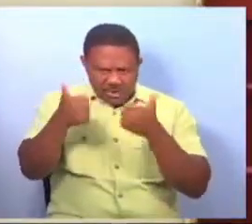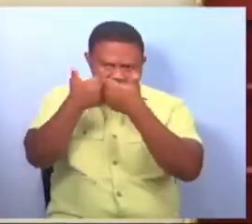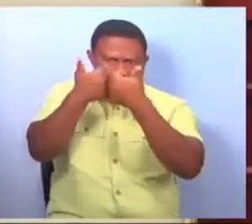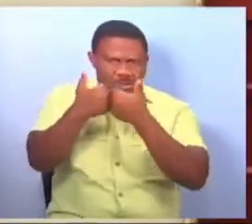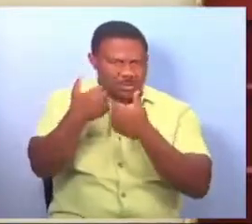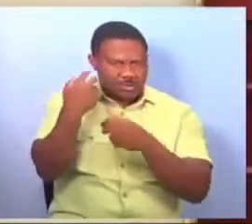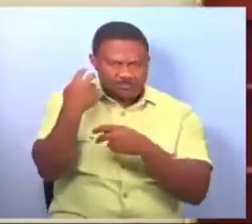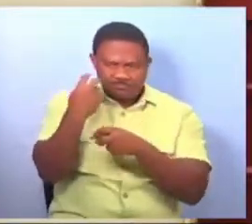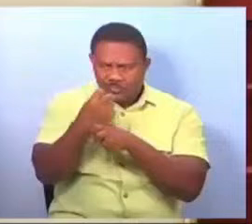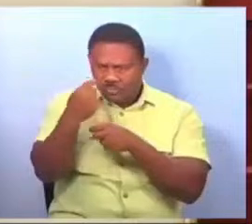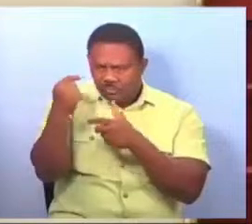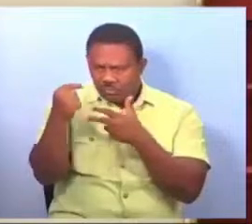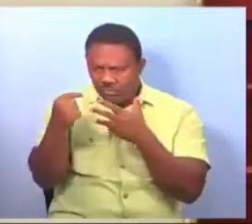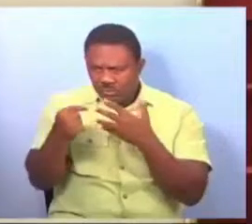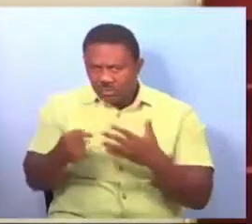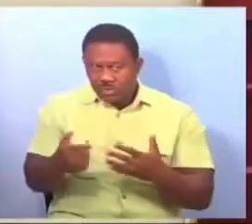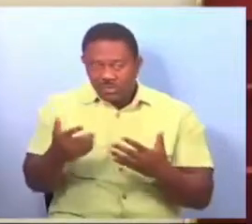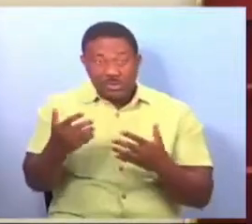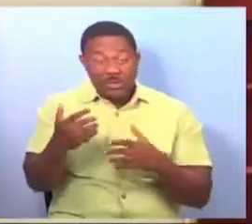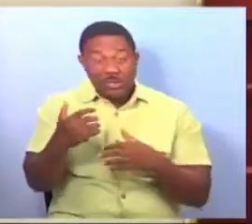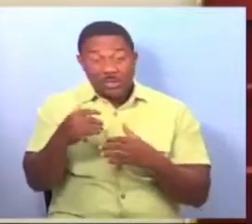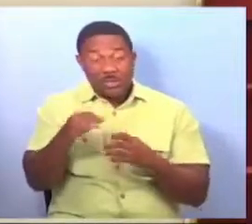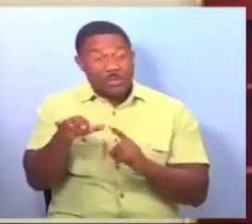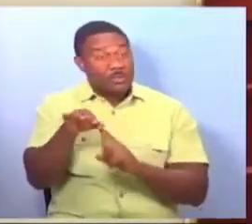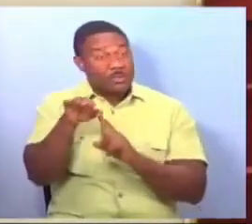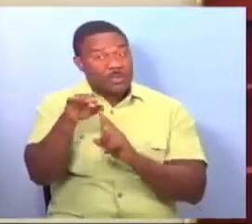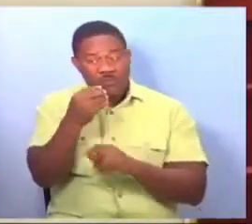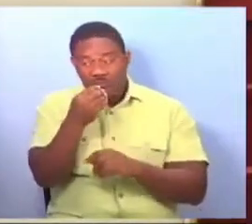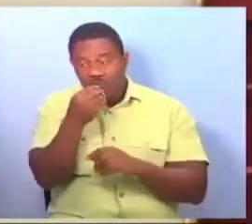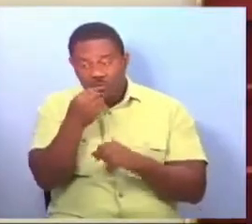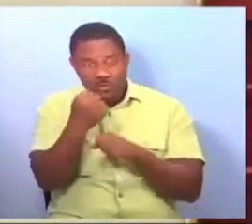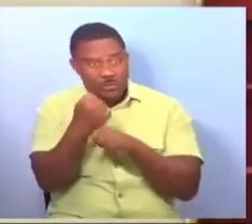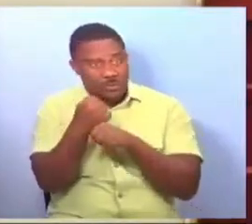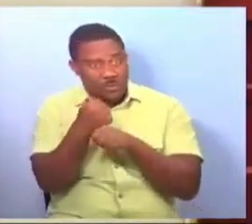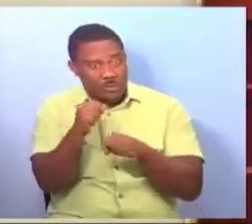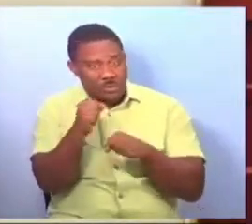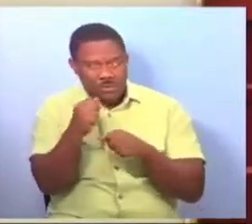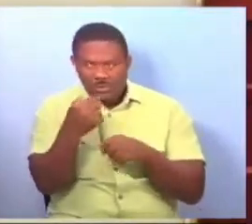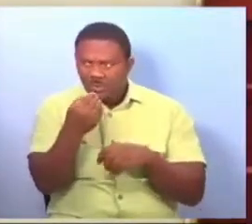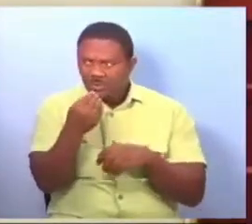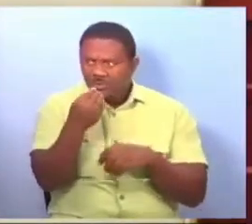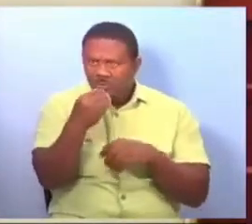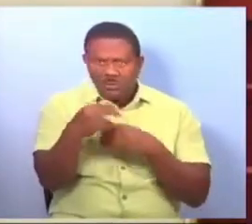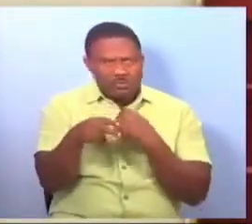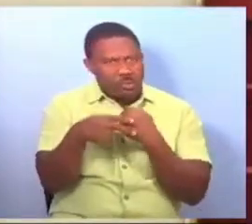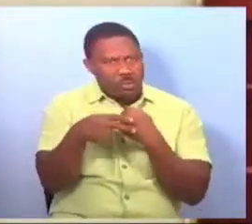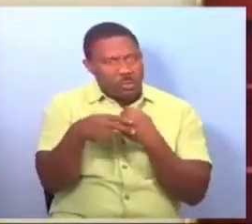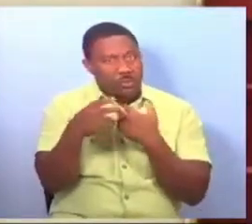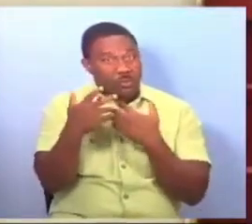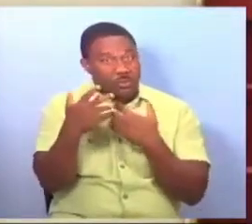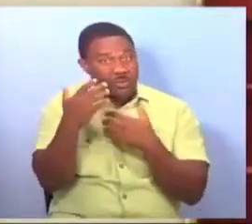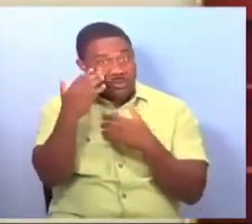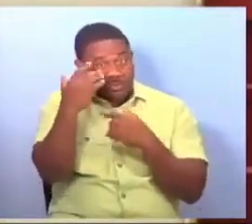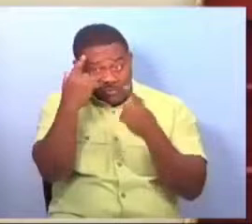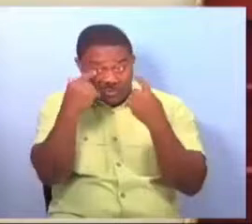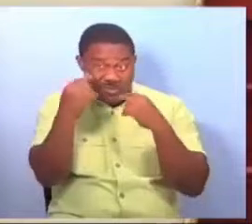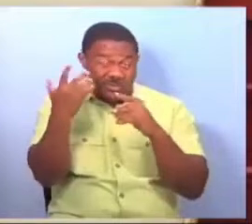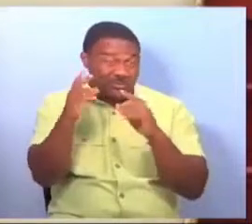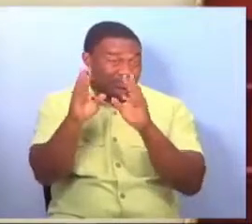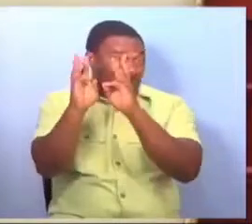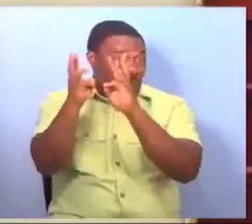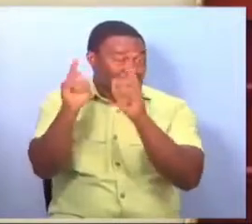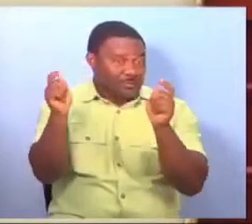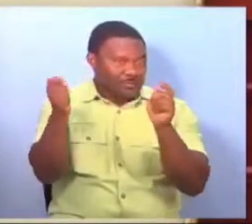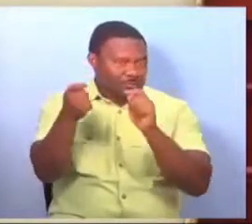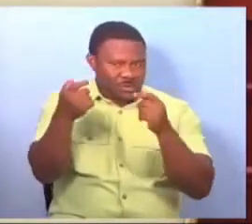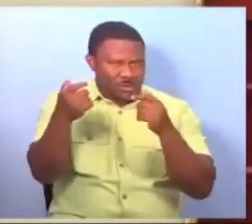difficulties that our food sustainability and security faces on the back of climate change. As a